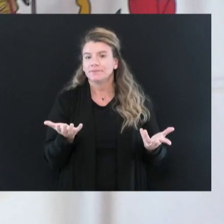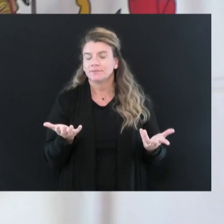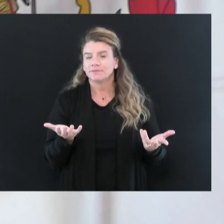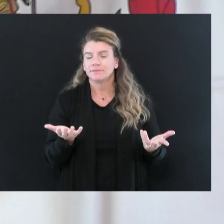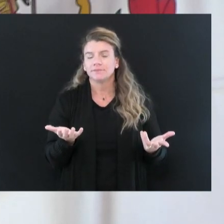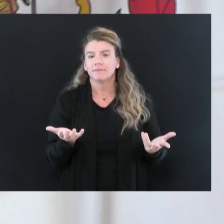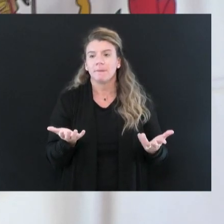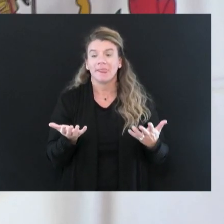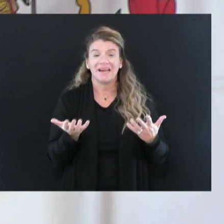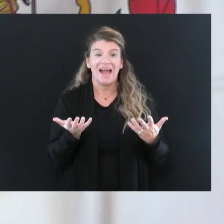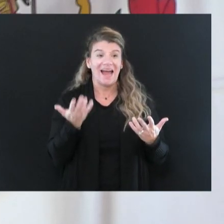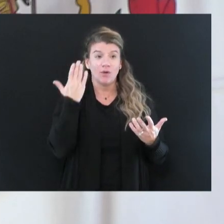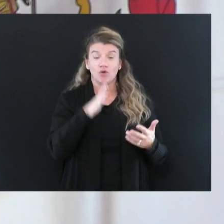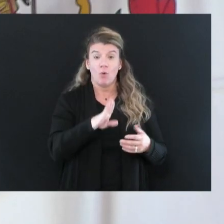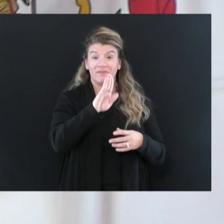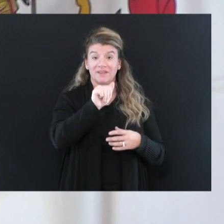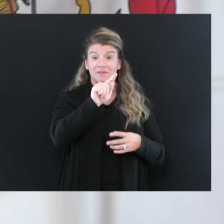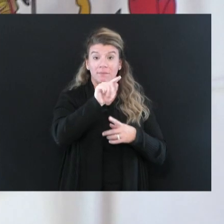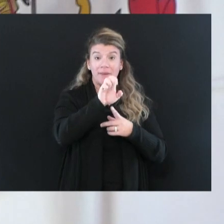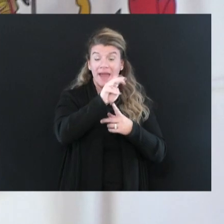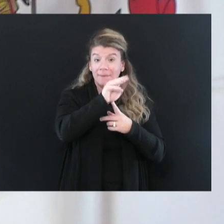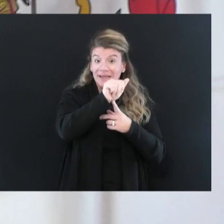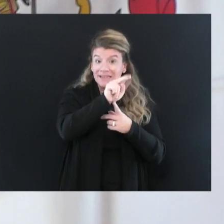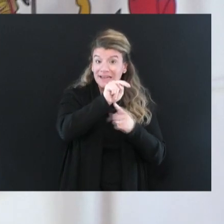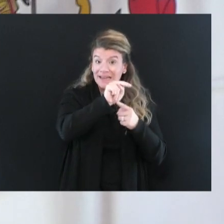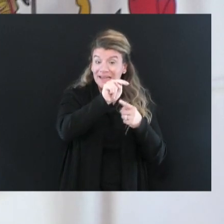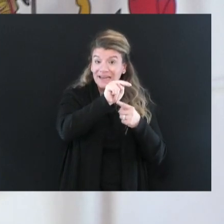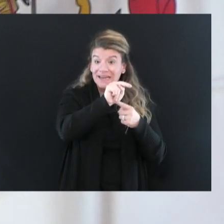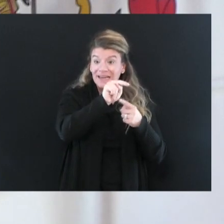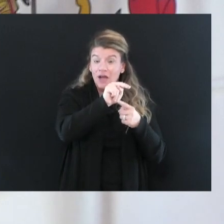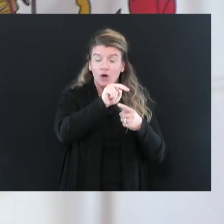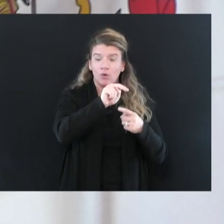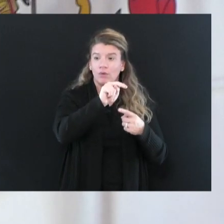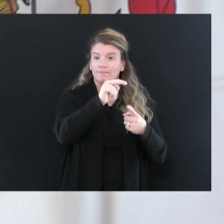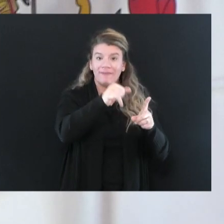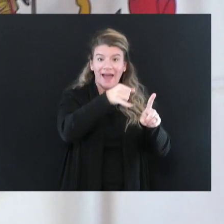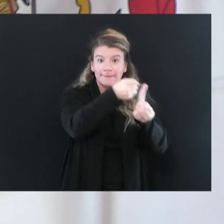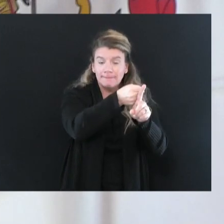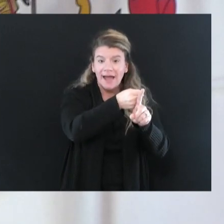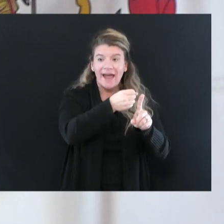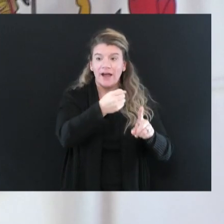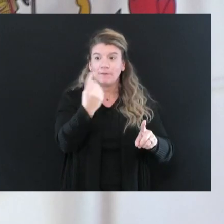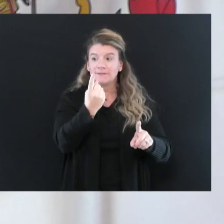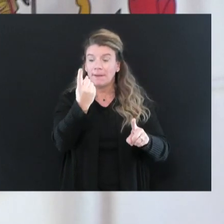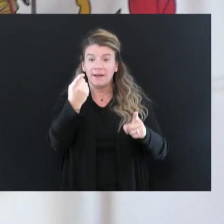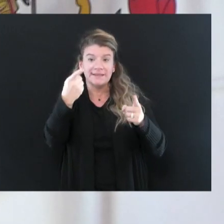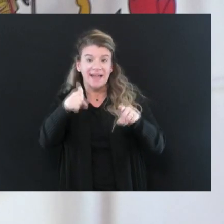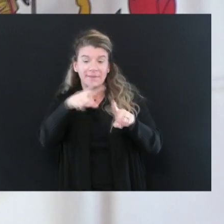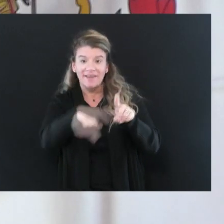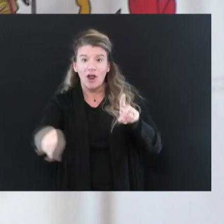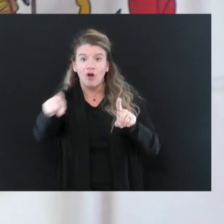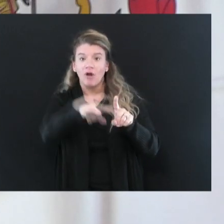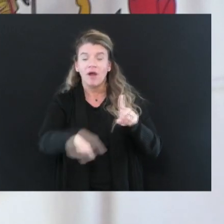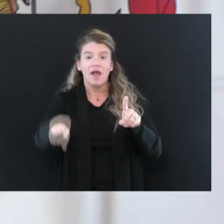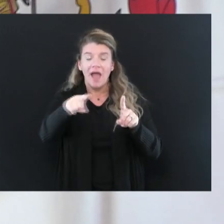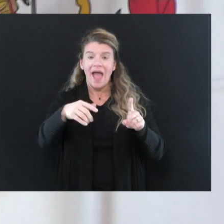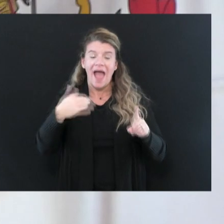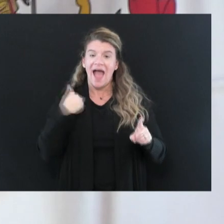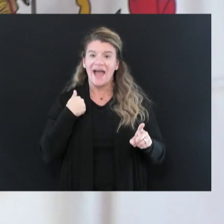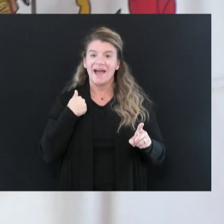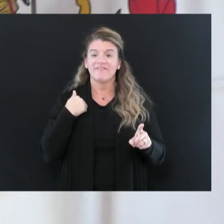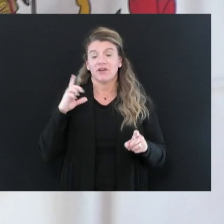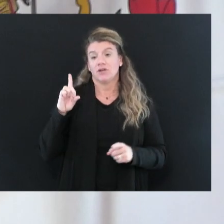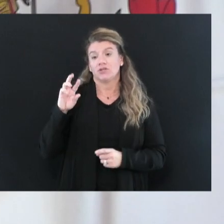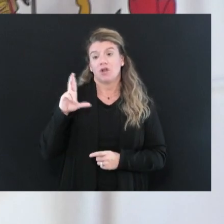whether it be Bateman or whatever is really going on there. You know, I had